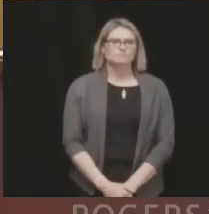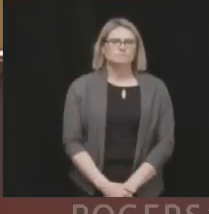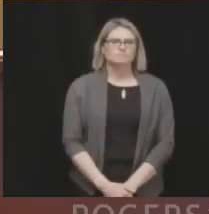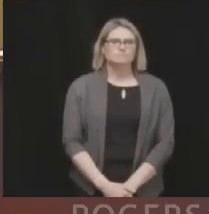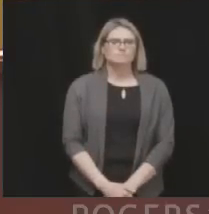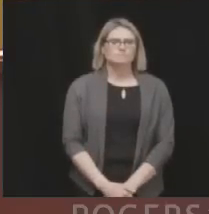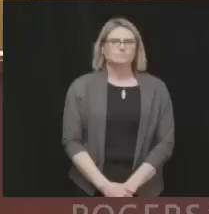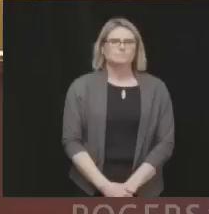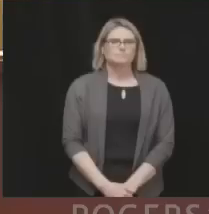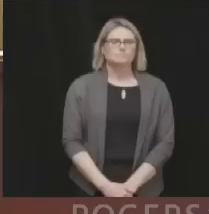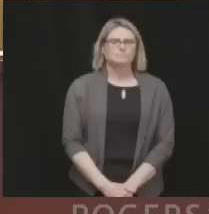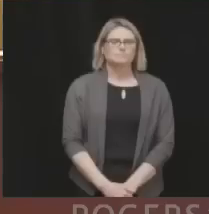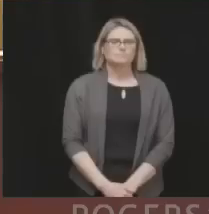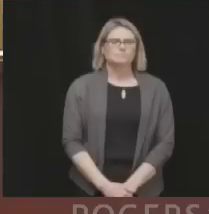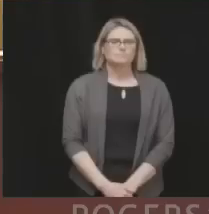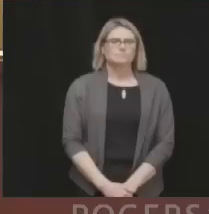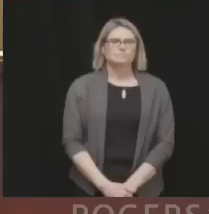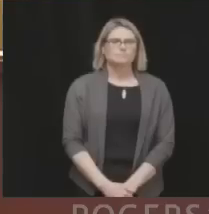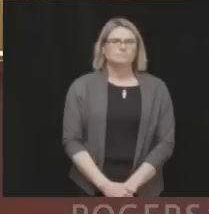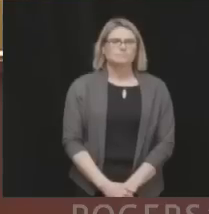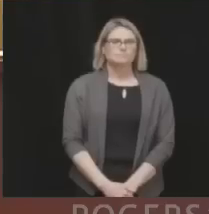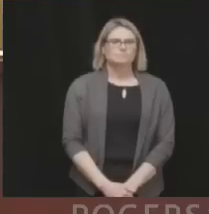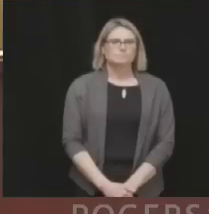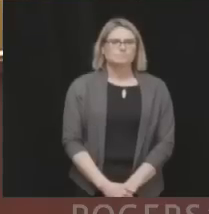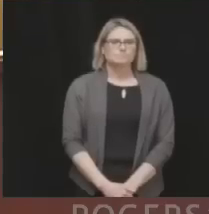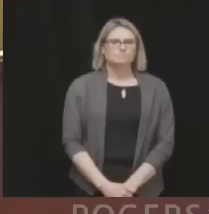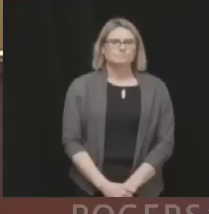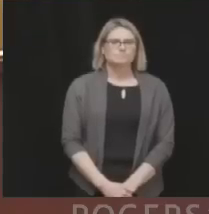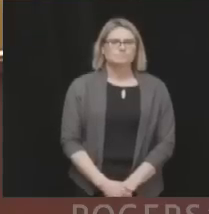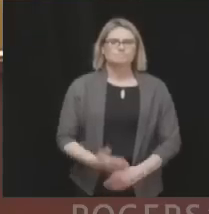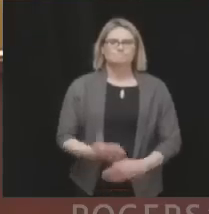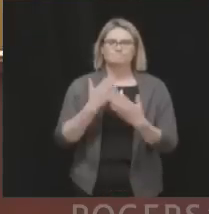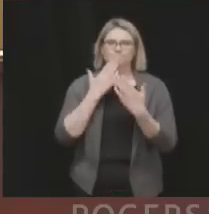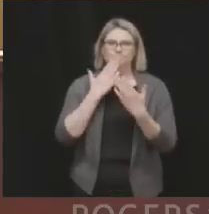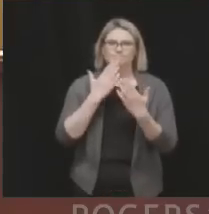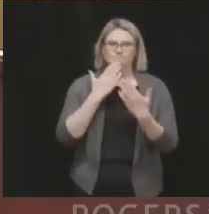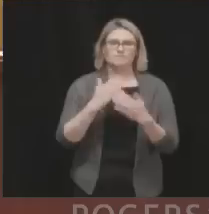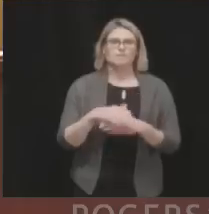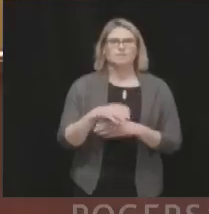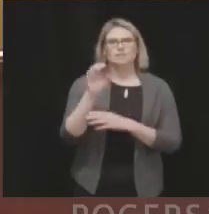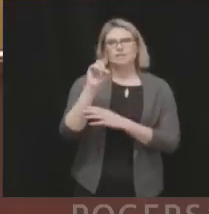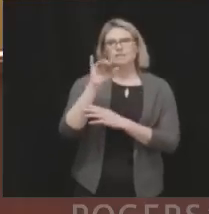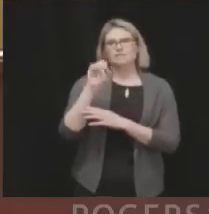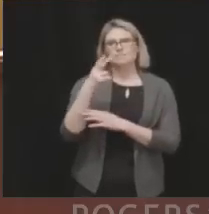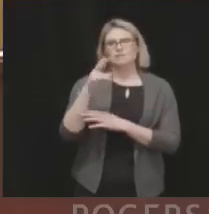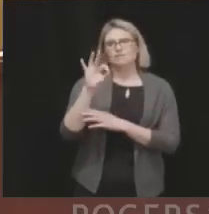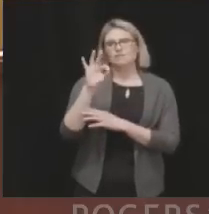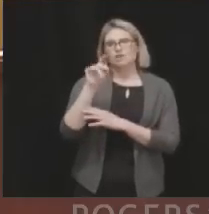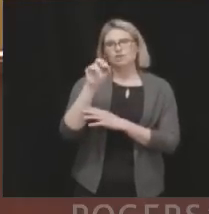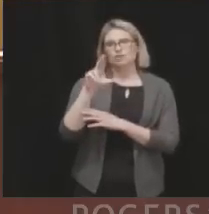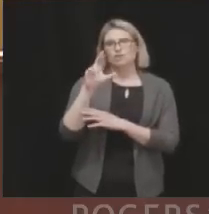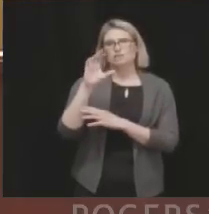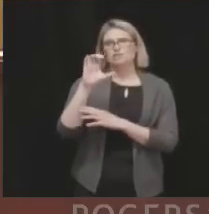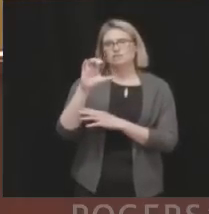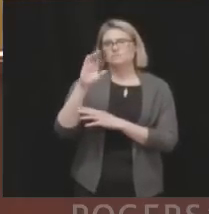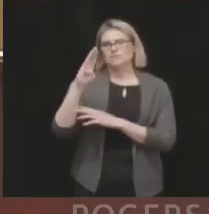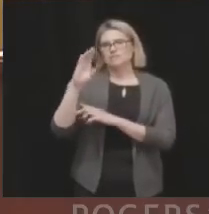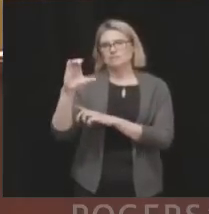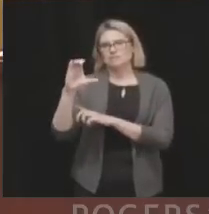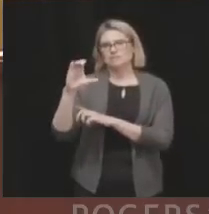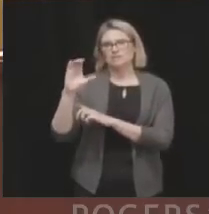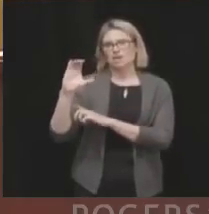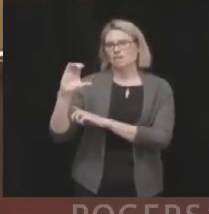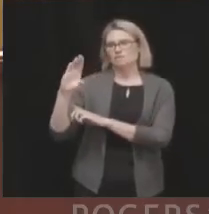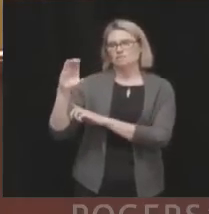Thanks. My question is for Dr. Russell. Can you go into more detail about the large-scale monitoring and testing that